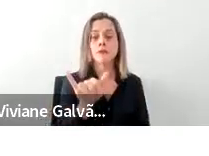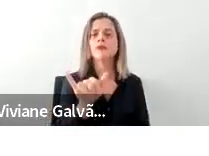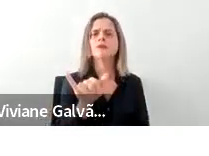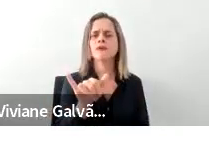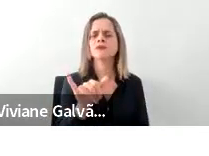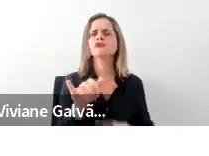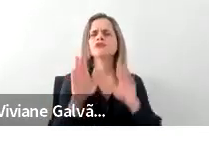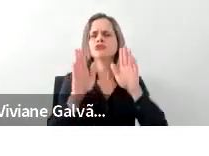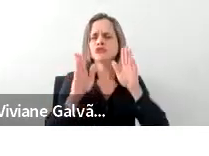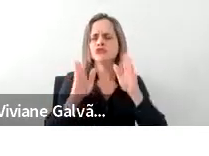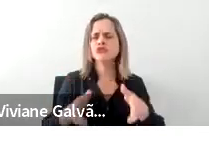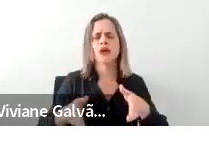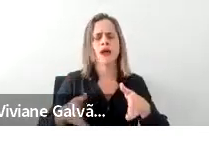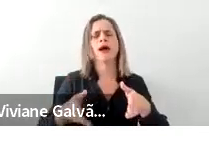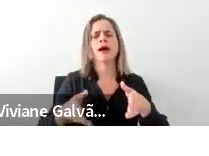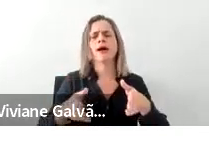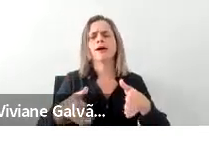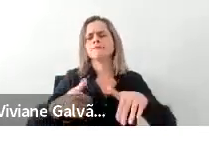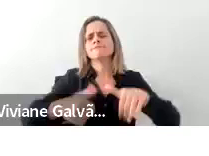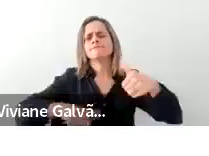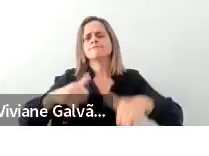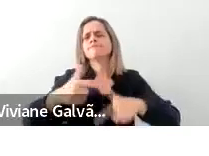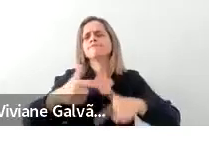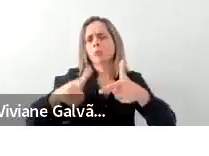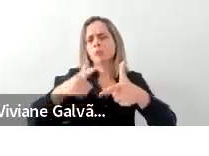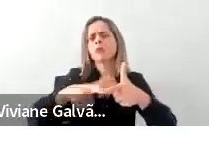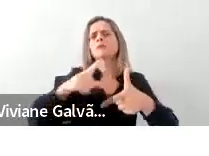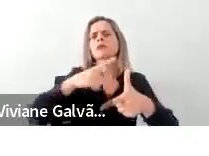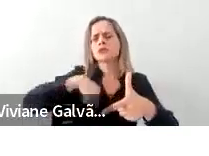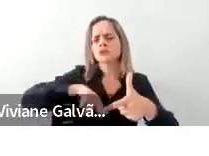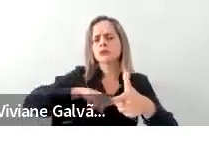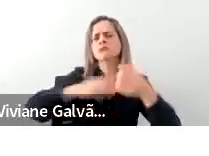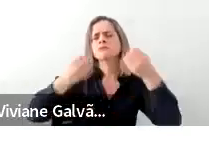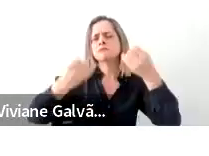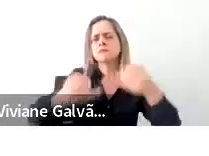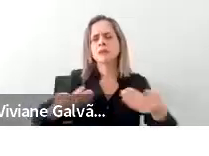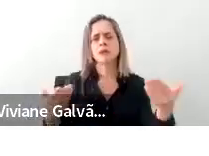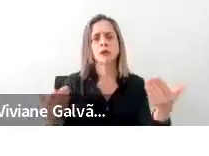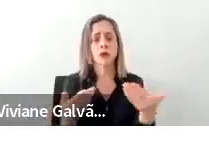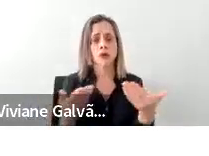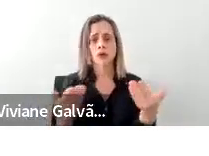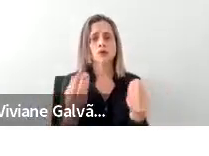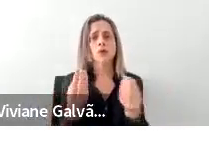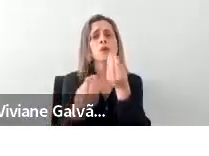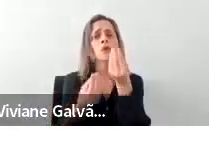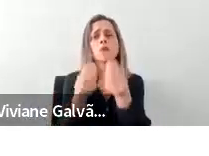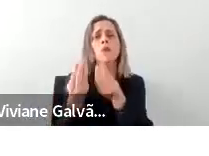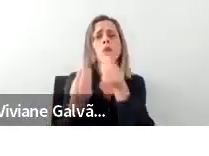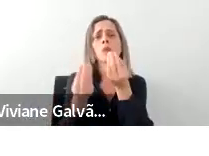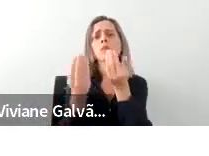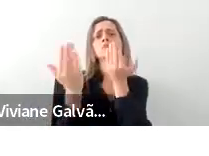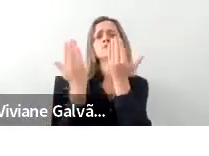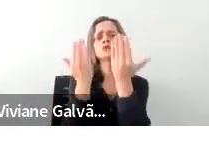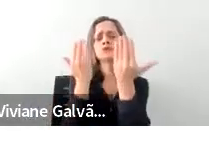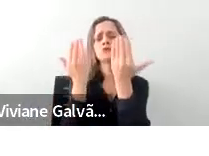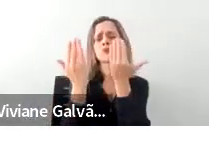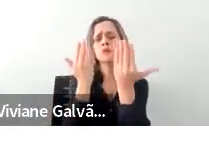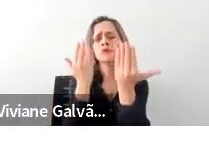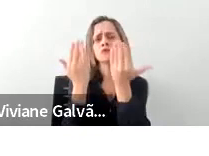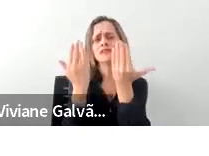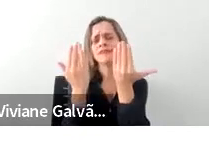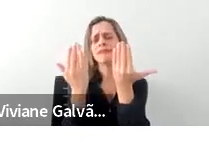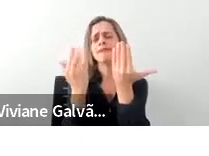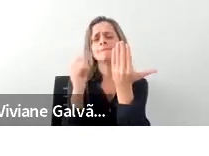we remake psychology on the basis of Marx's method? How do we understand that method?